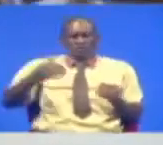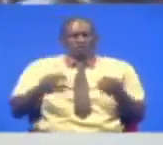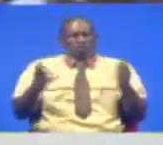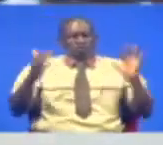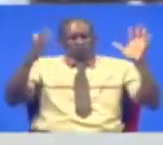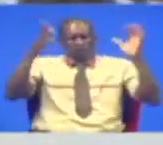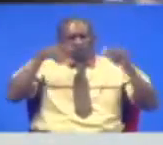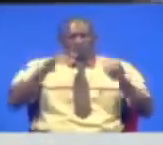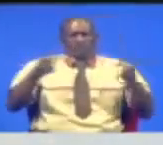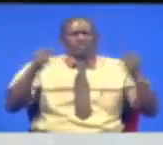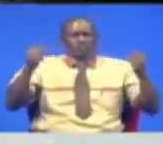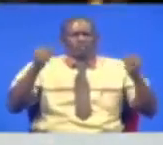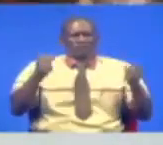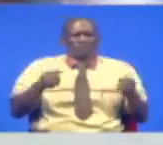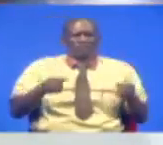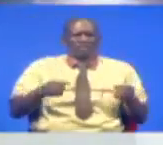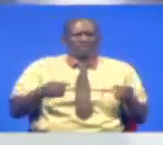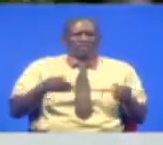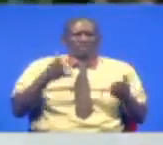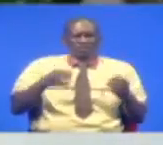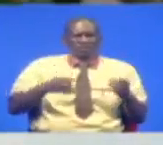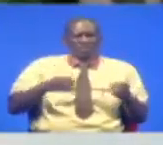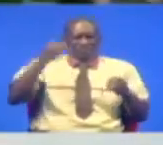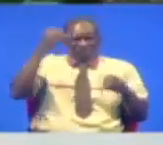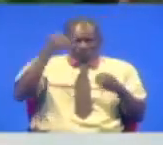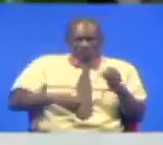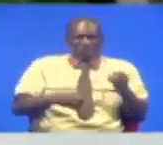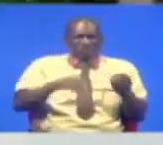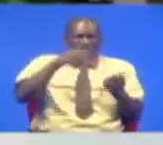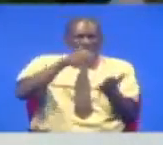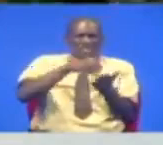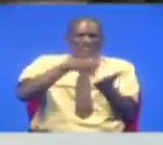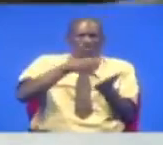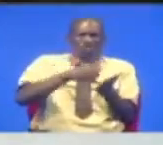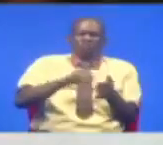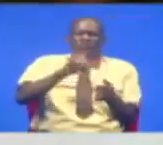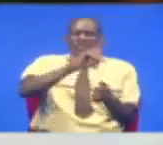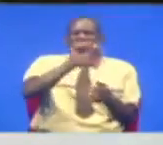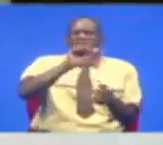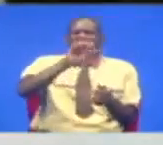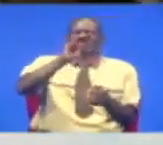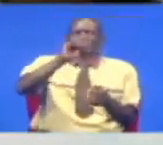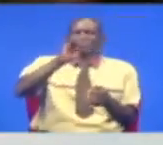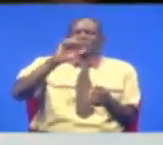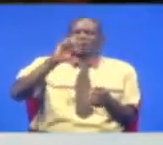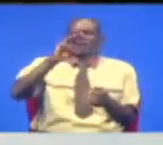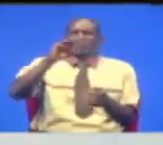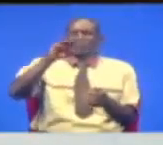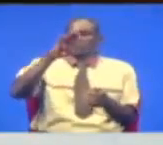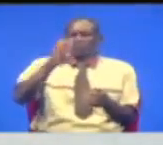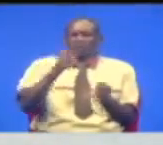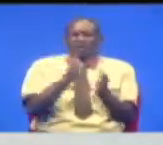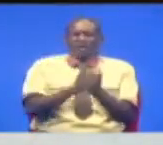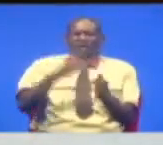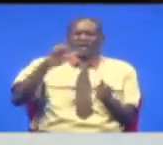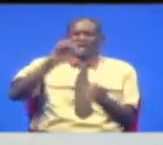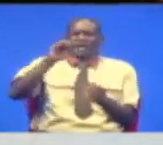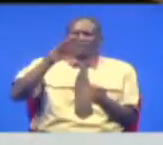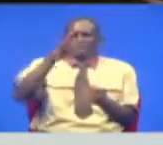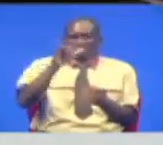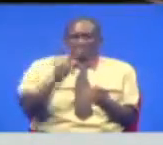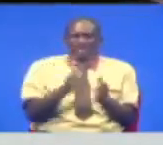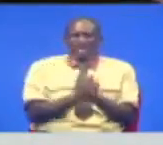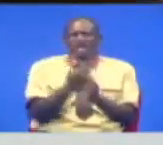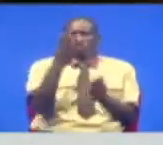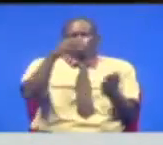heroes. Surprise finalists also include Zimbabwe and the Gambia. With 14 of the 24 slots filled, it will